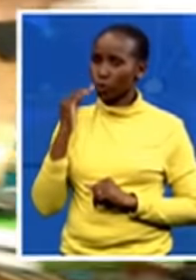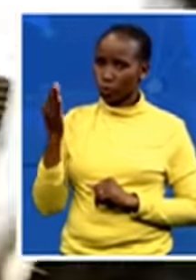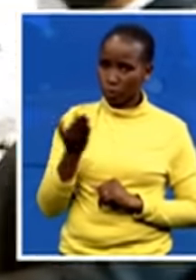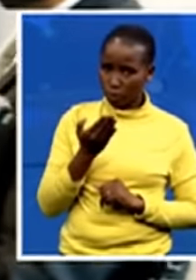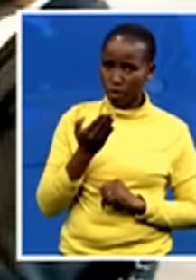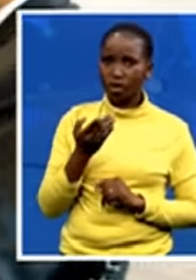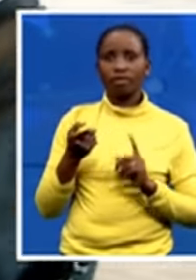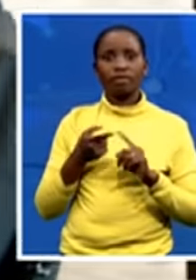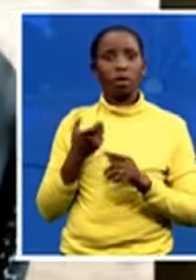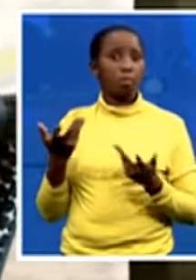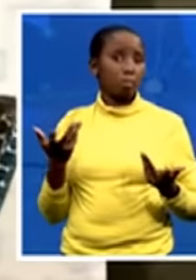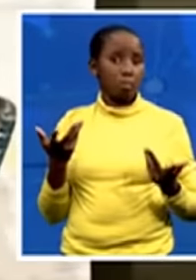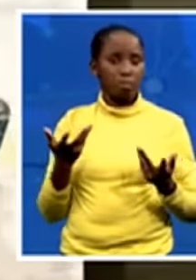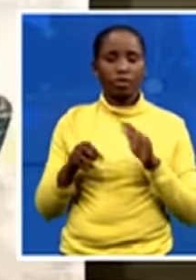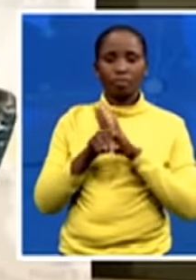hands?